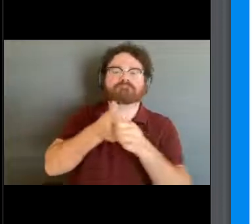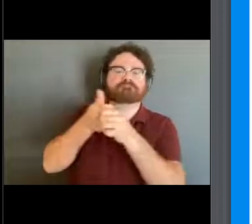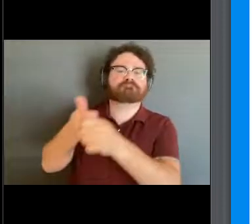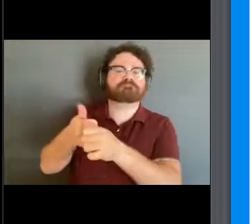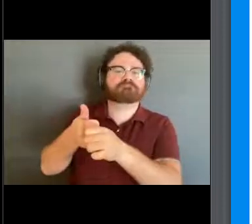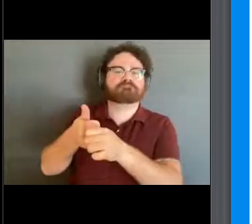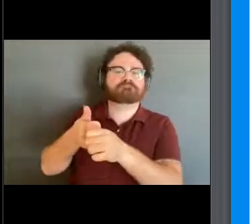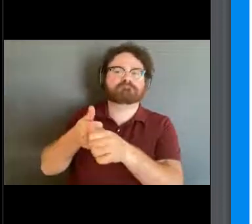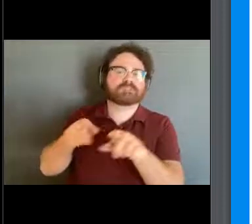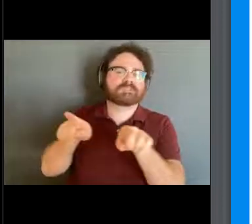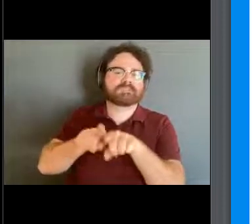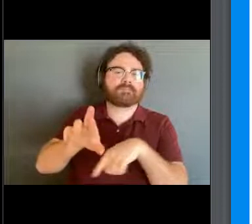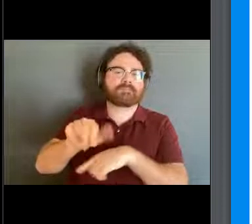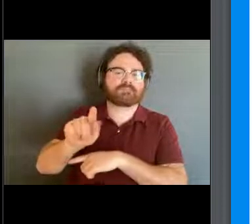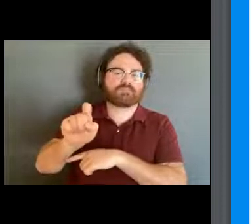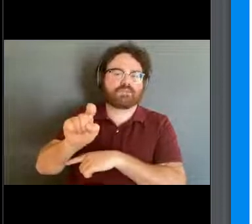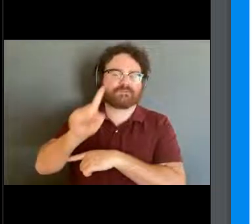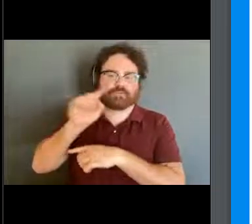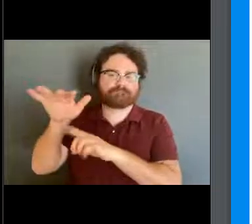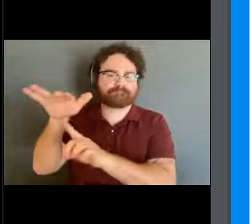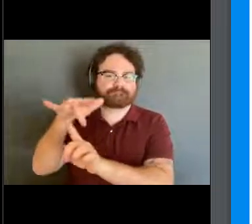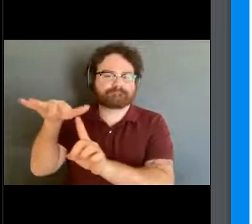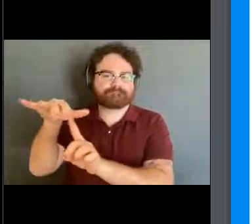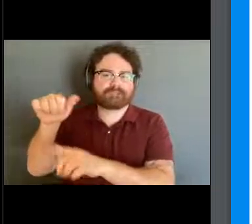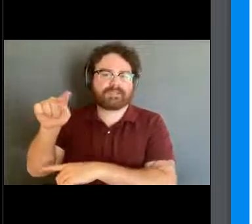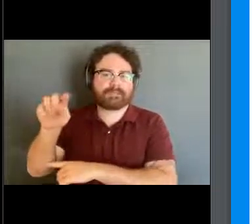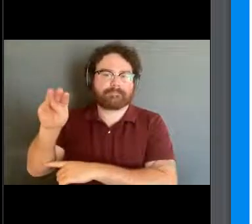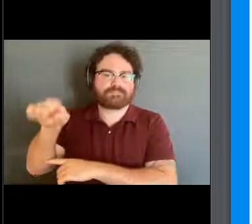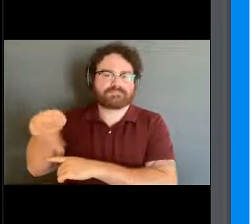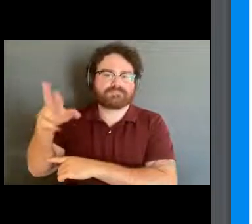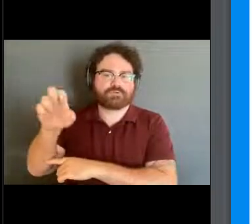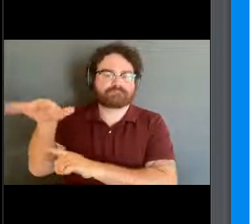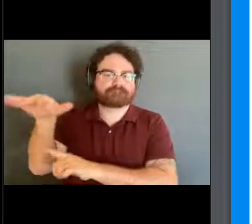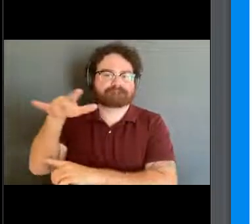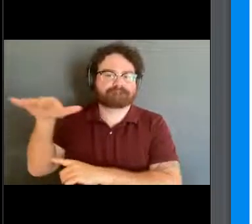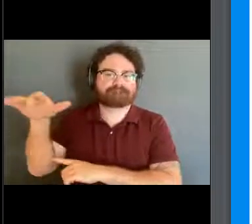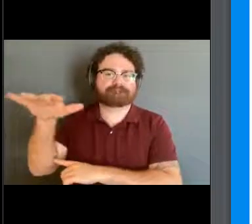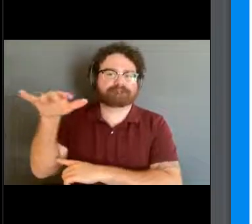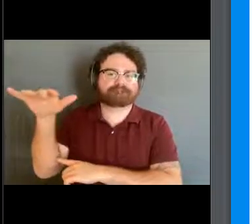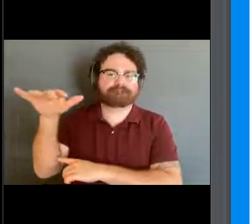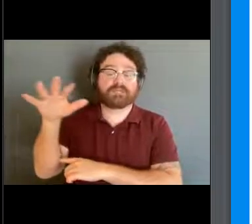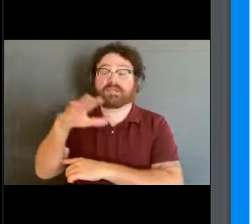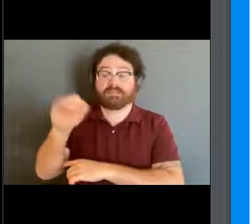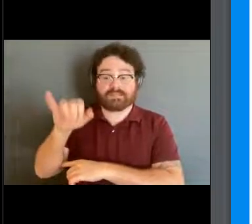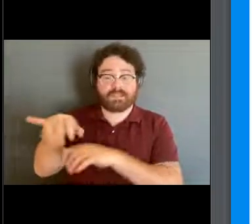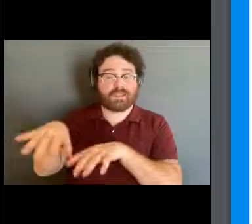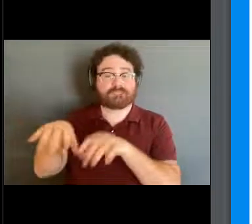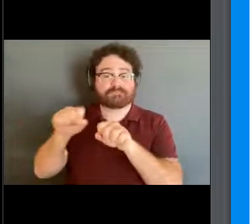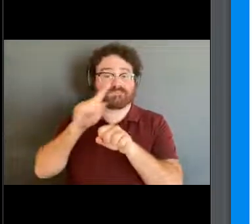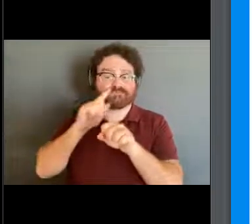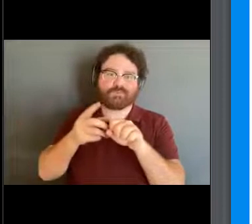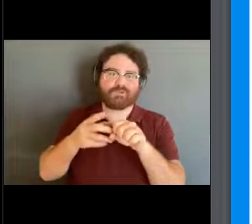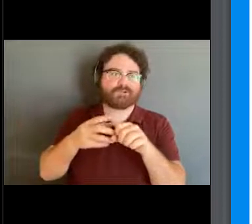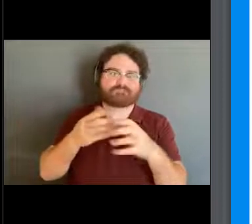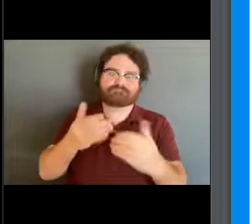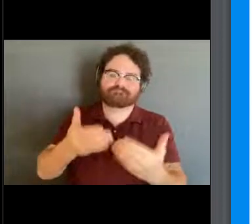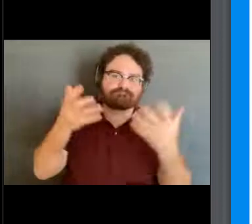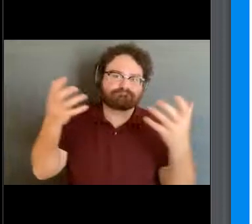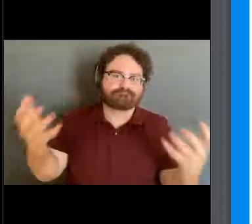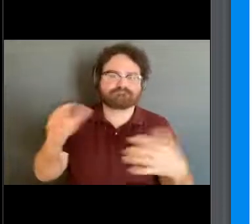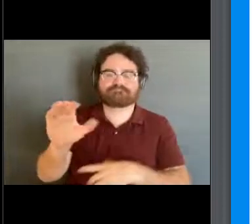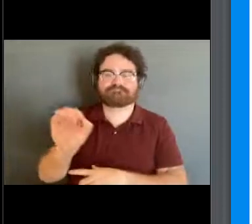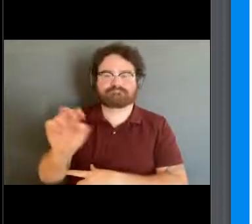that the uptake of excess carbon is continue to come along at the same rate of increase as it